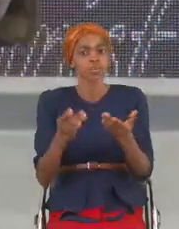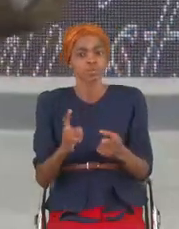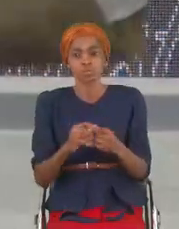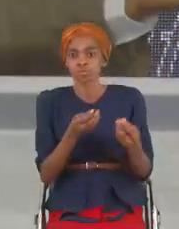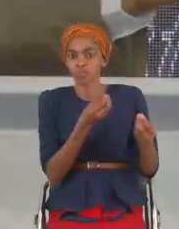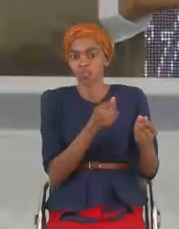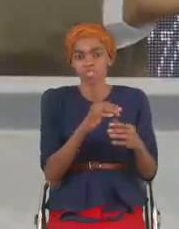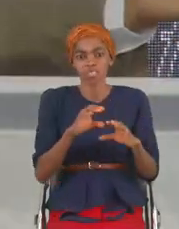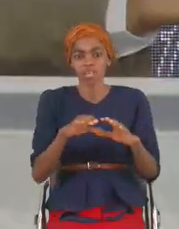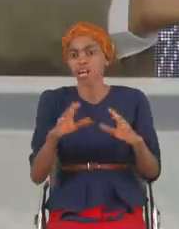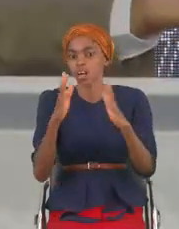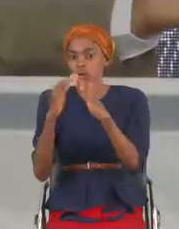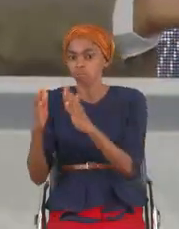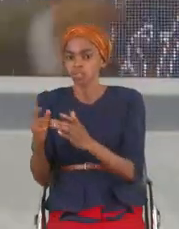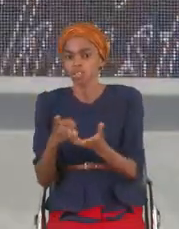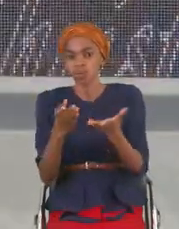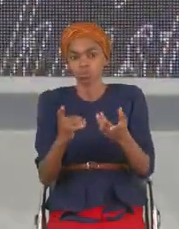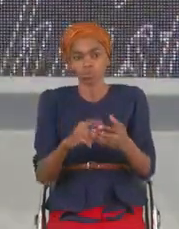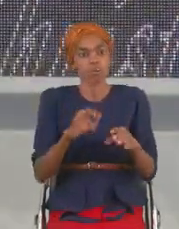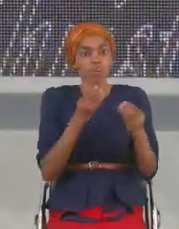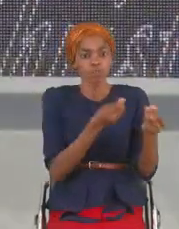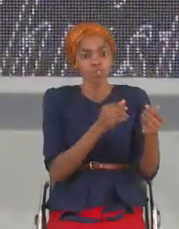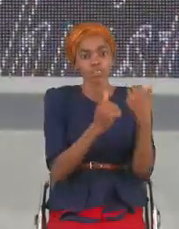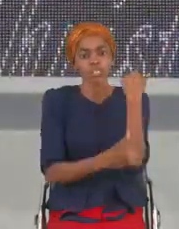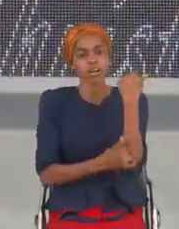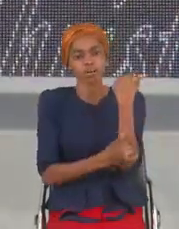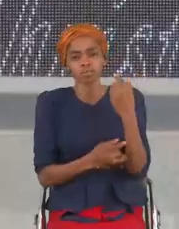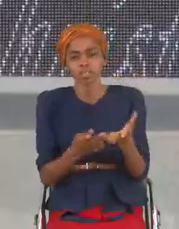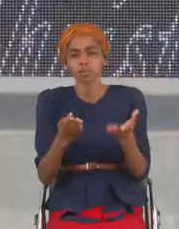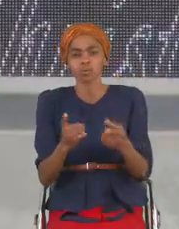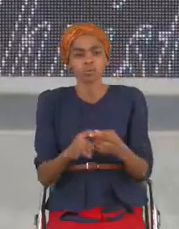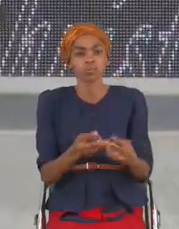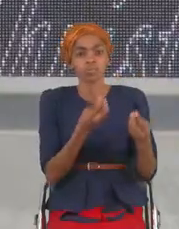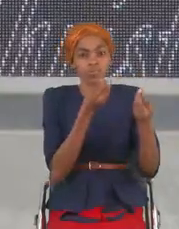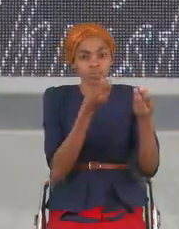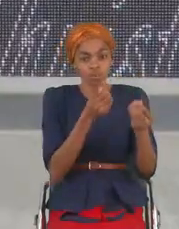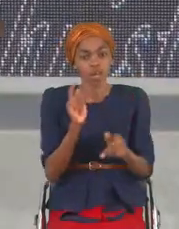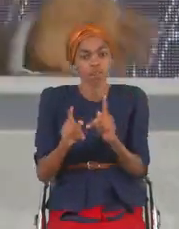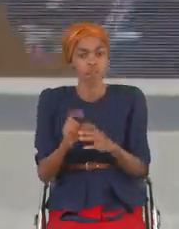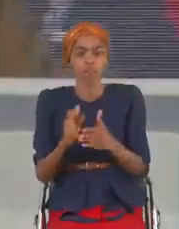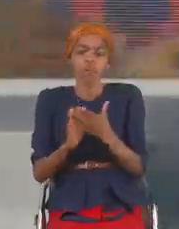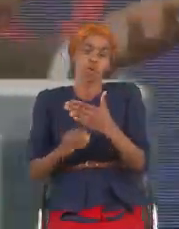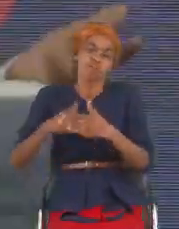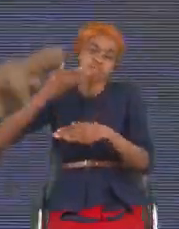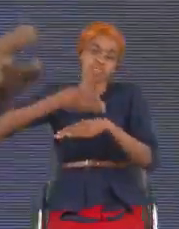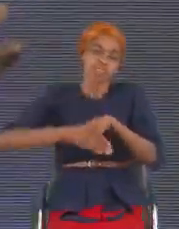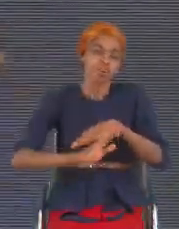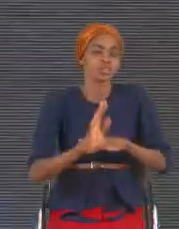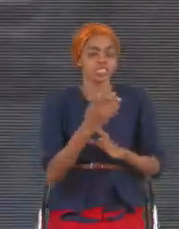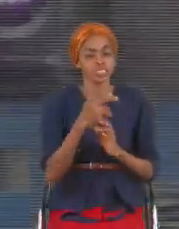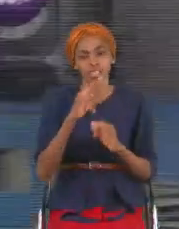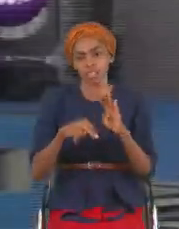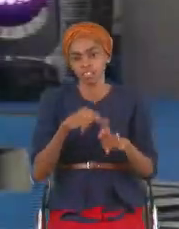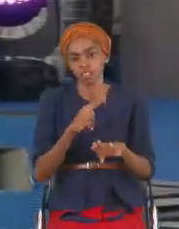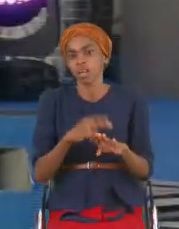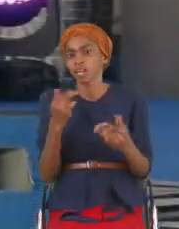community. They want to feed their nation. They want to feed people beyond their nation. And then the Lord gives us